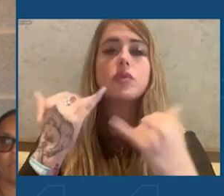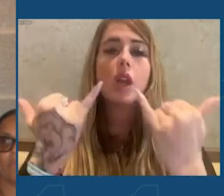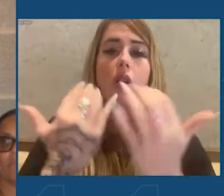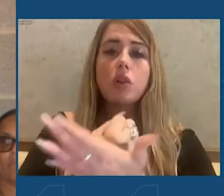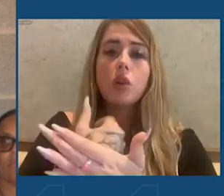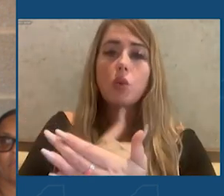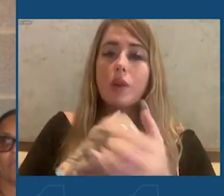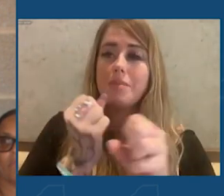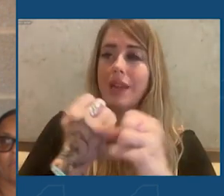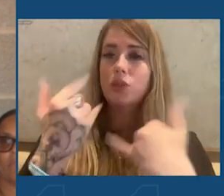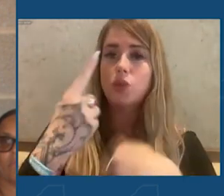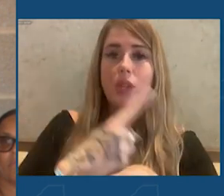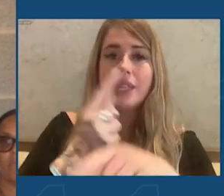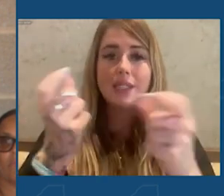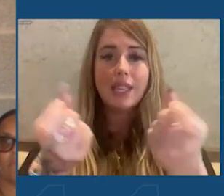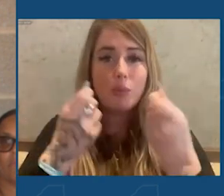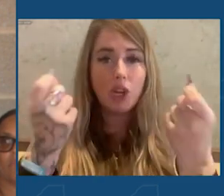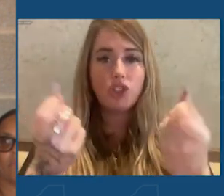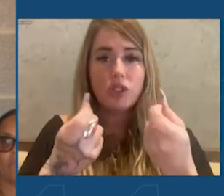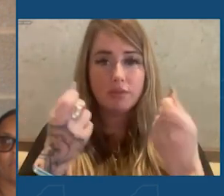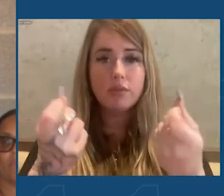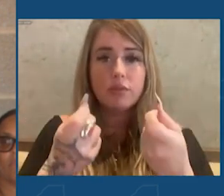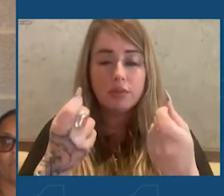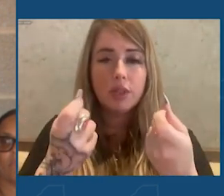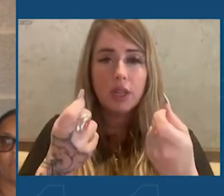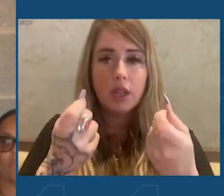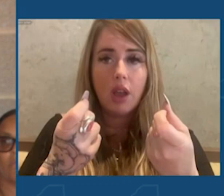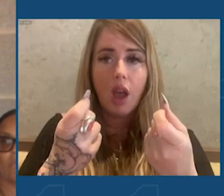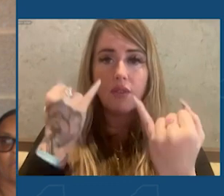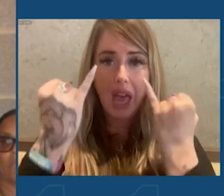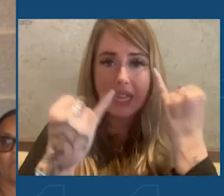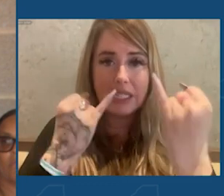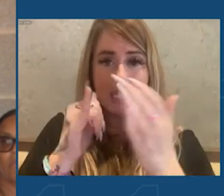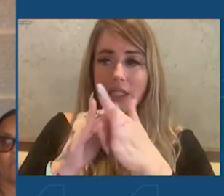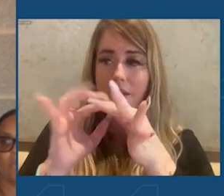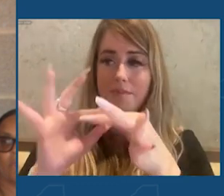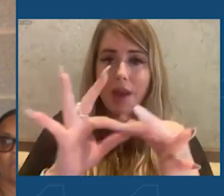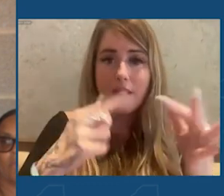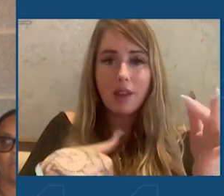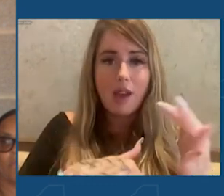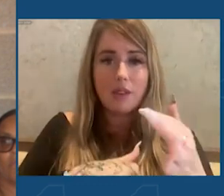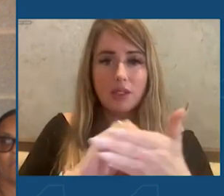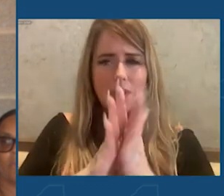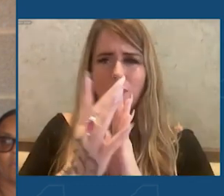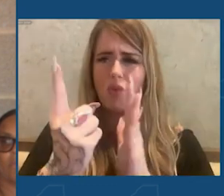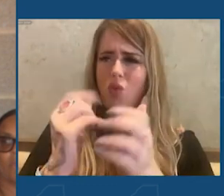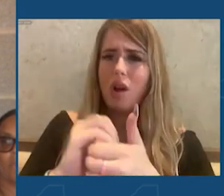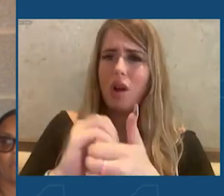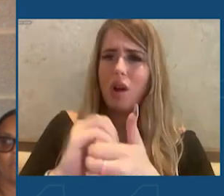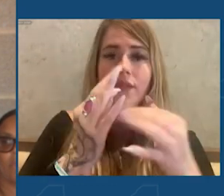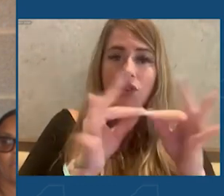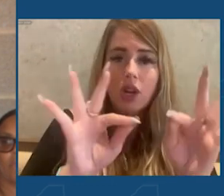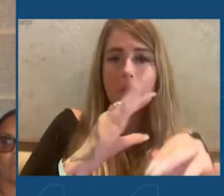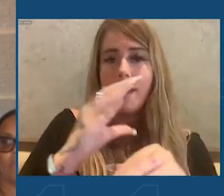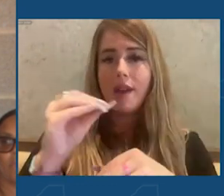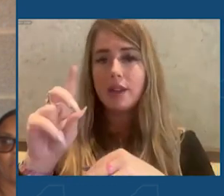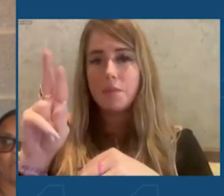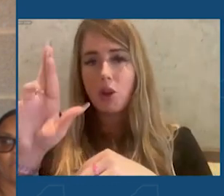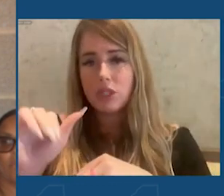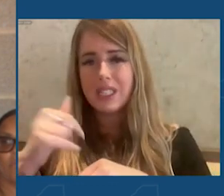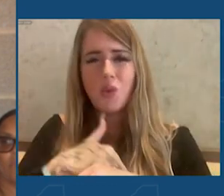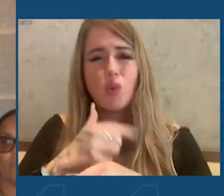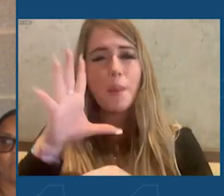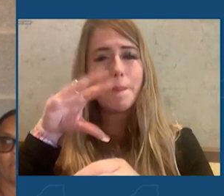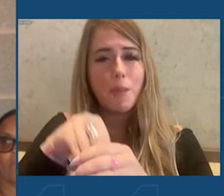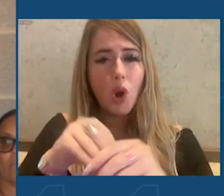a celebration of the ideals that bind us together as one: freedom and democracy. We're part of a larger